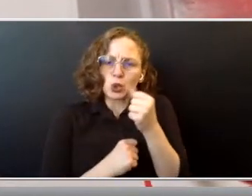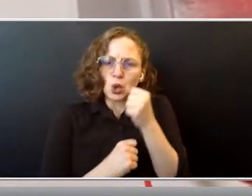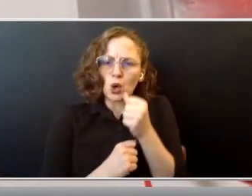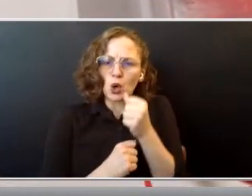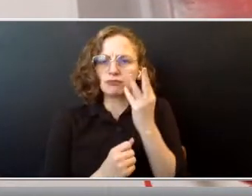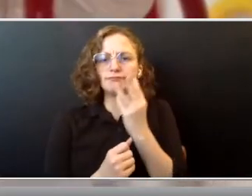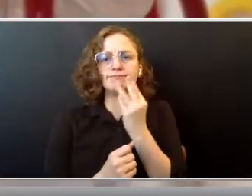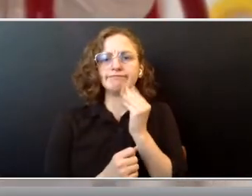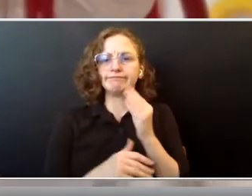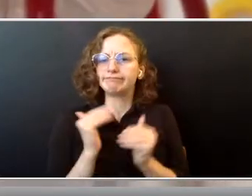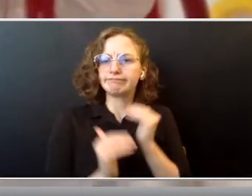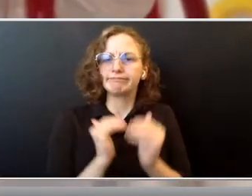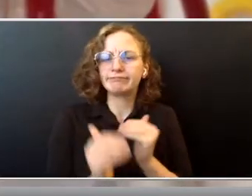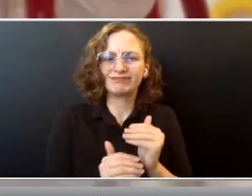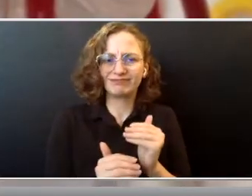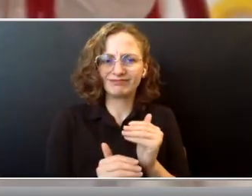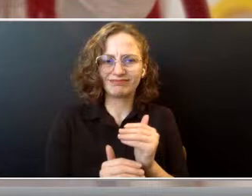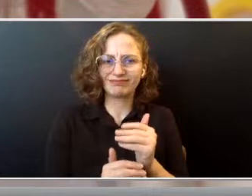that like?